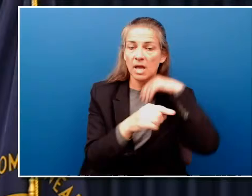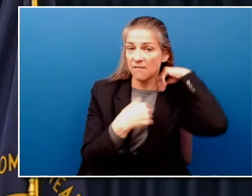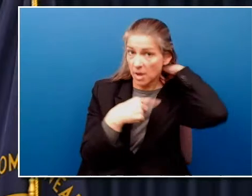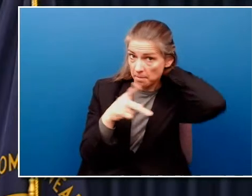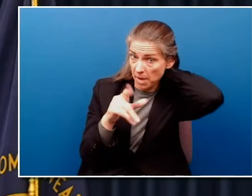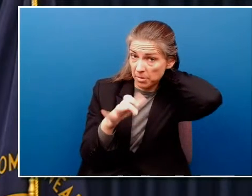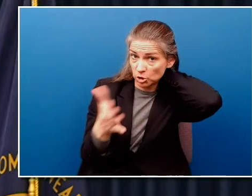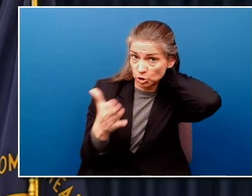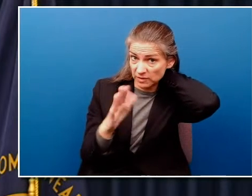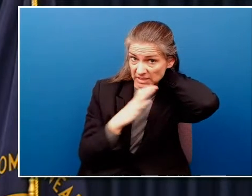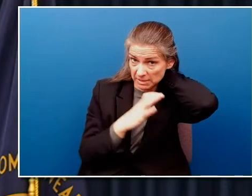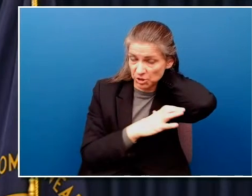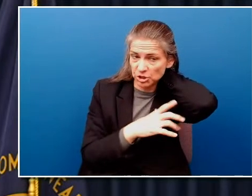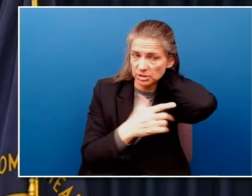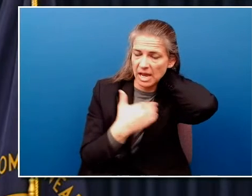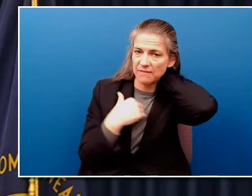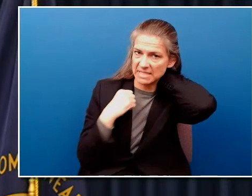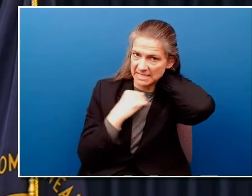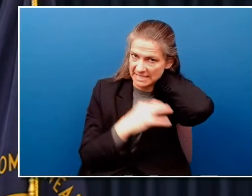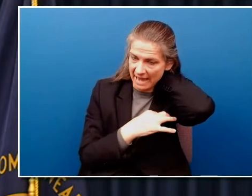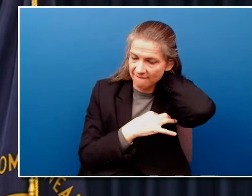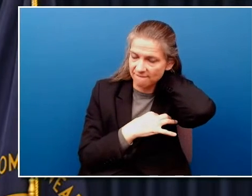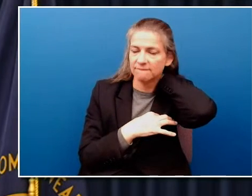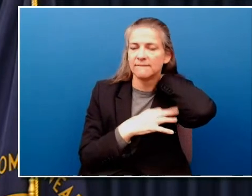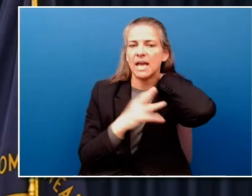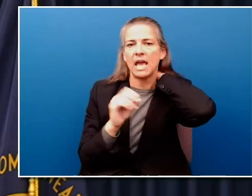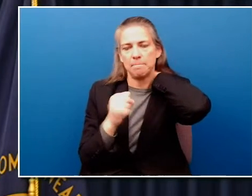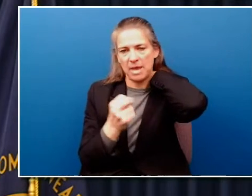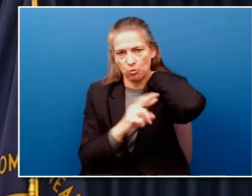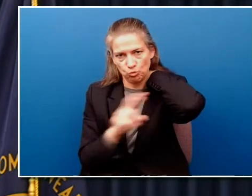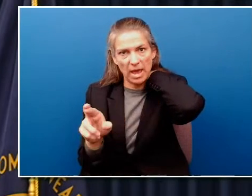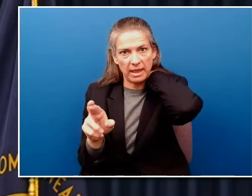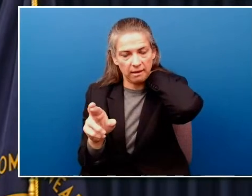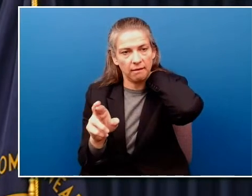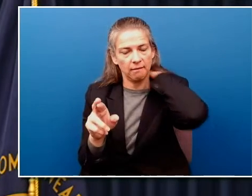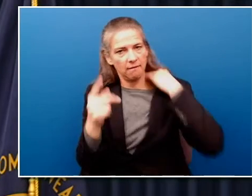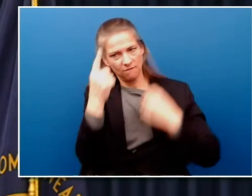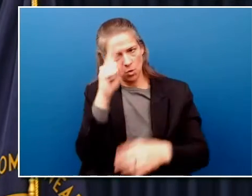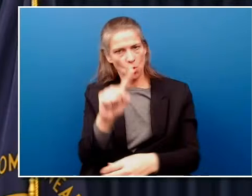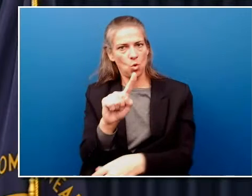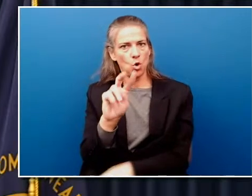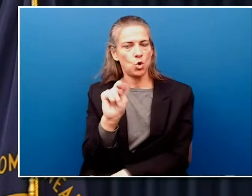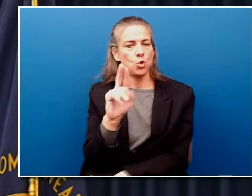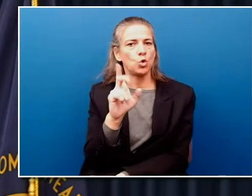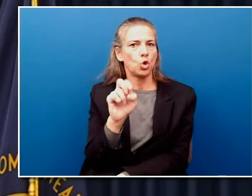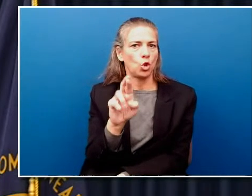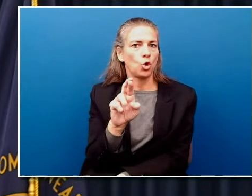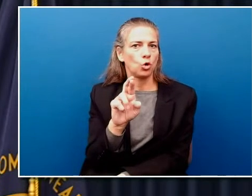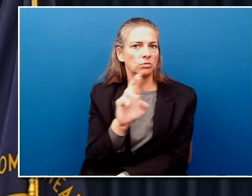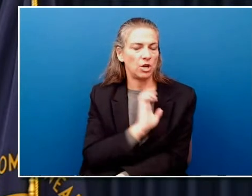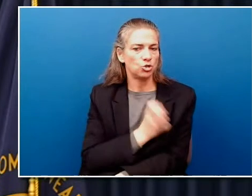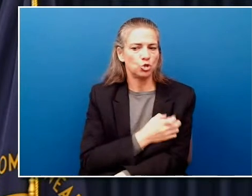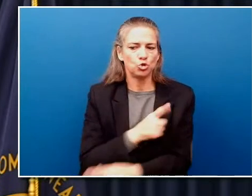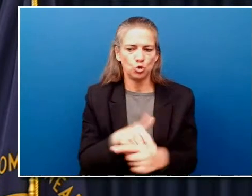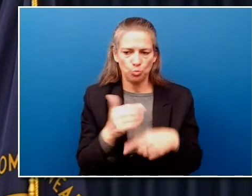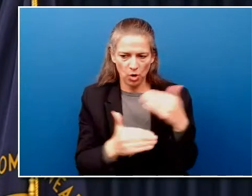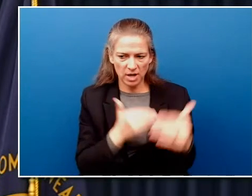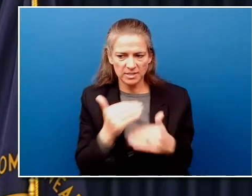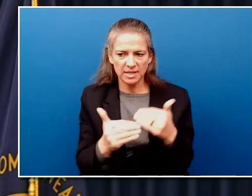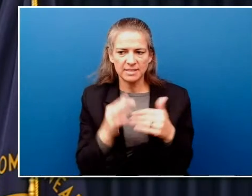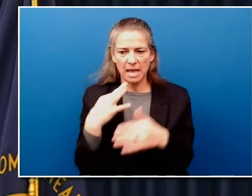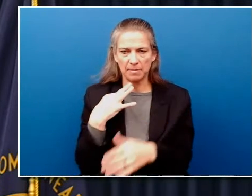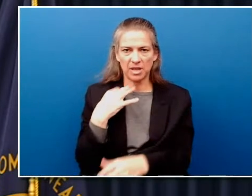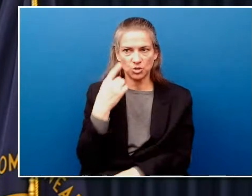to make staffing and administrative preparations to be ready for nuclear, to process applications for siting and construction.